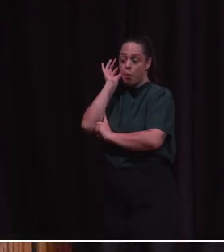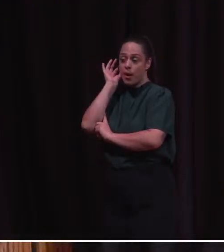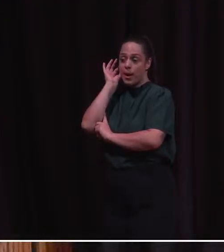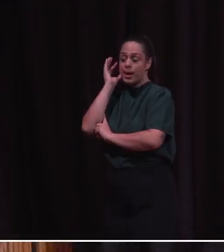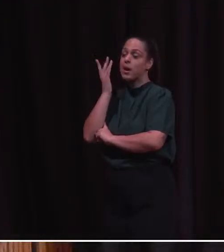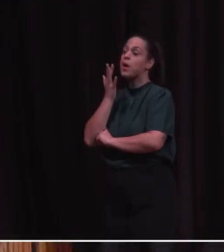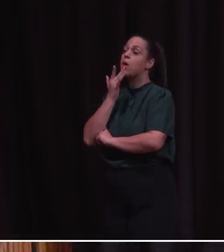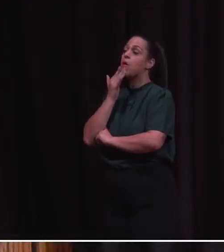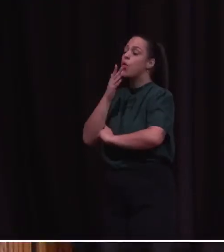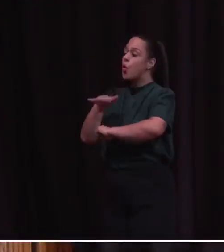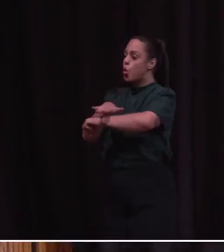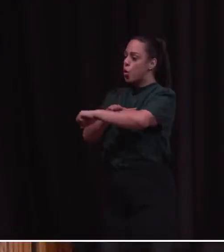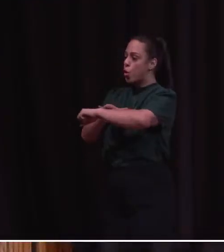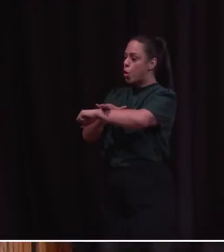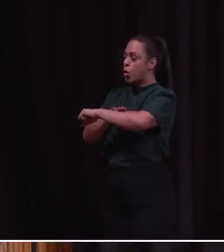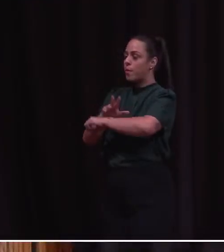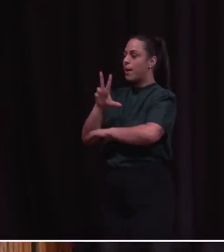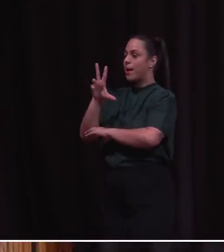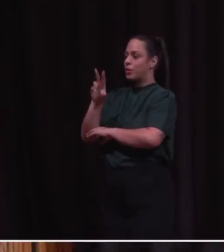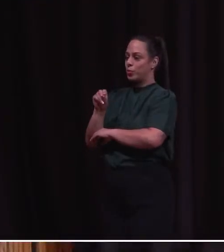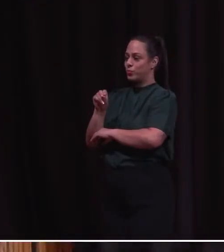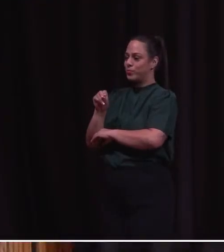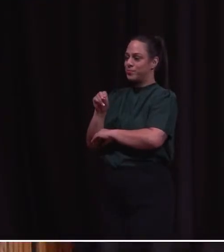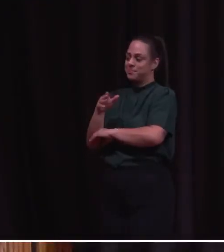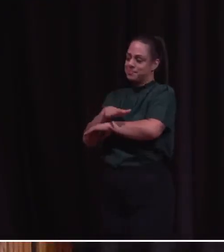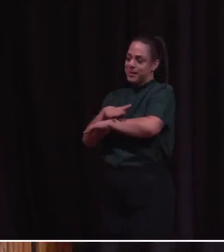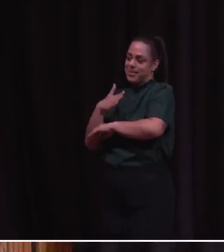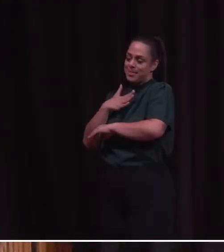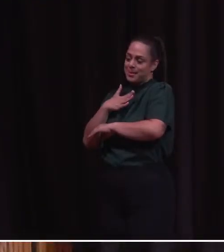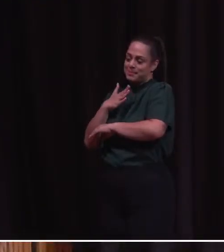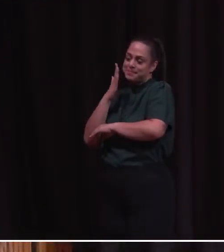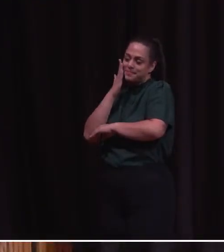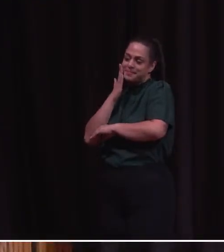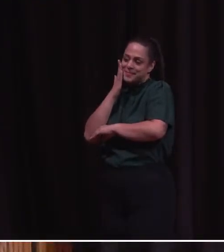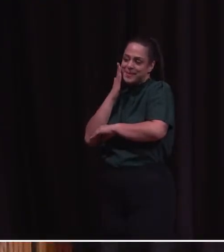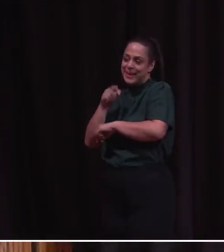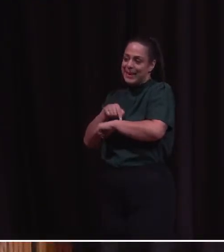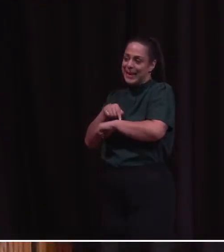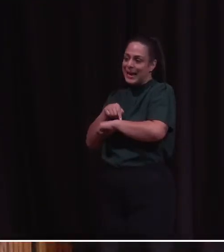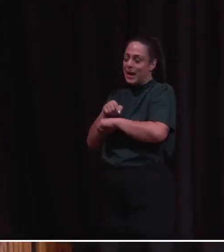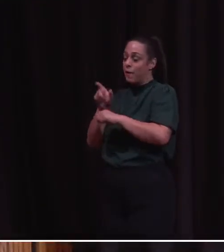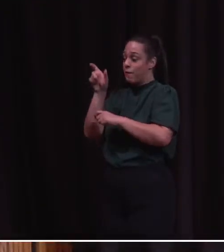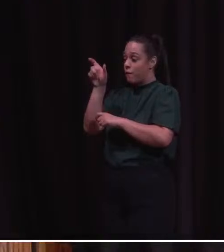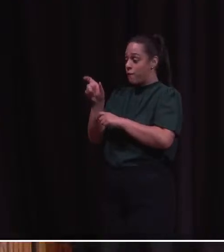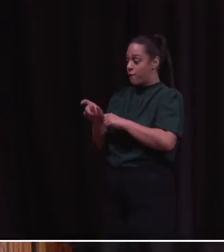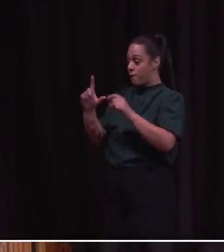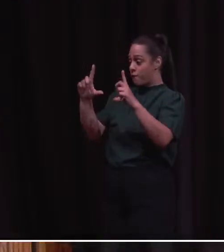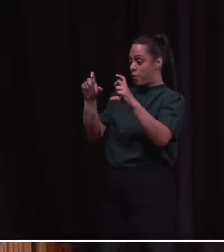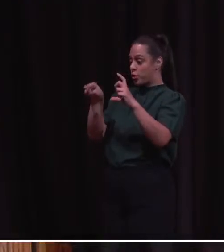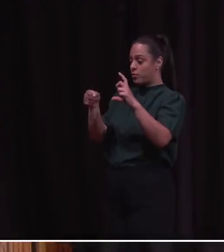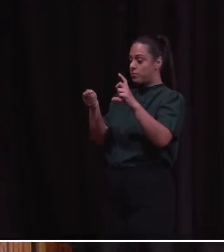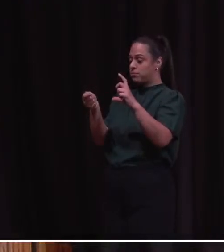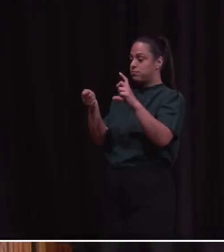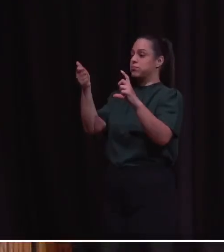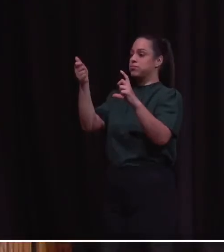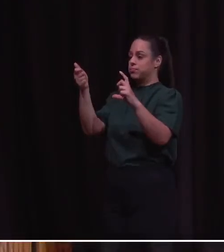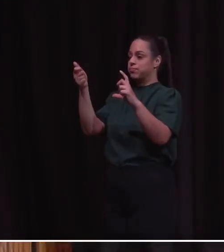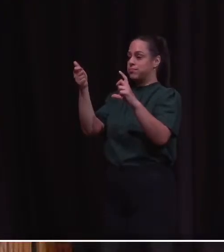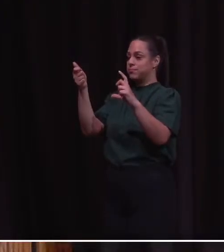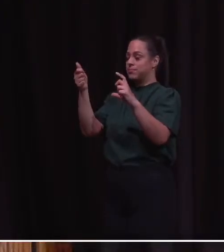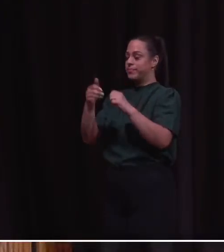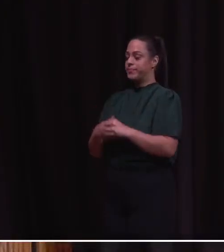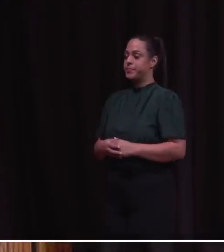In her book titled A Bigger Picture, The Fight to Bring a New African Voice to the Climate